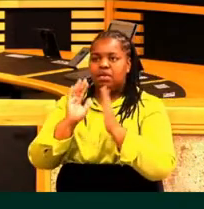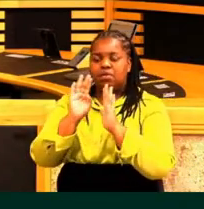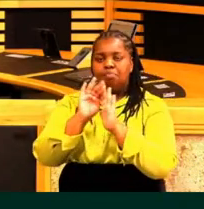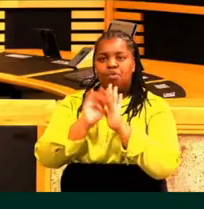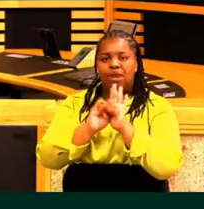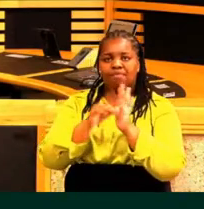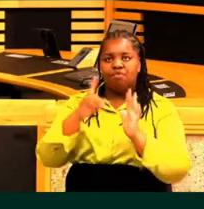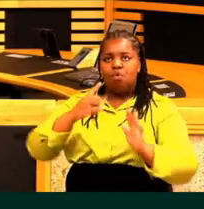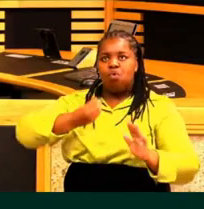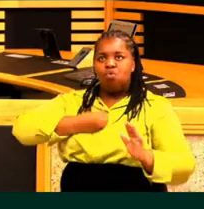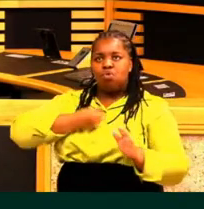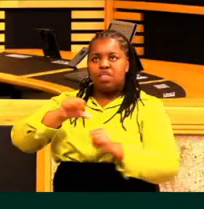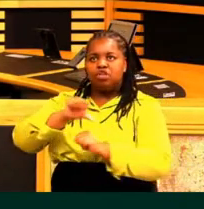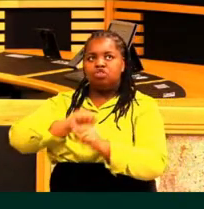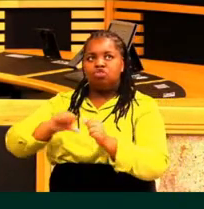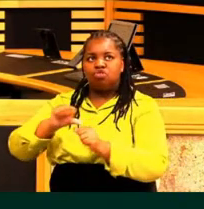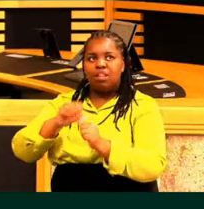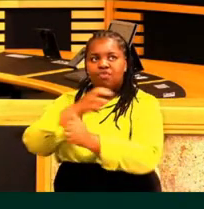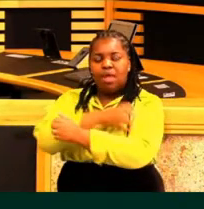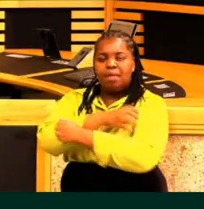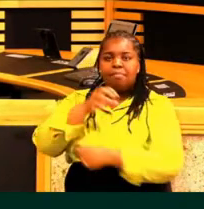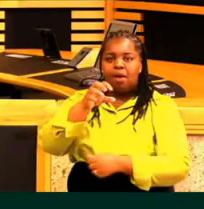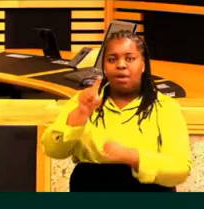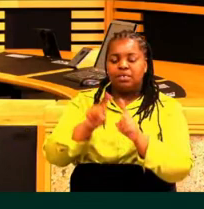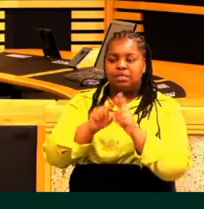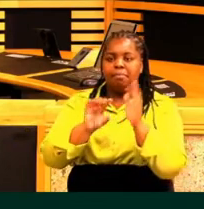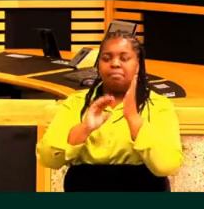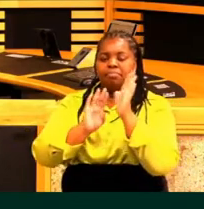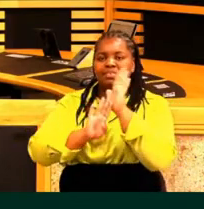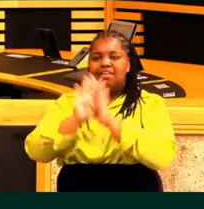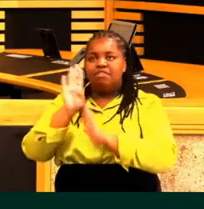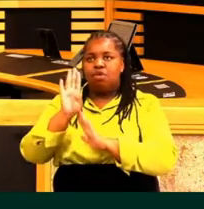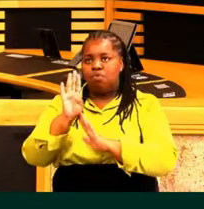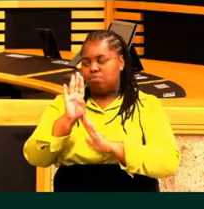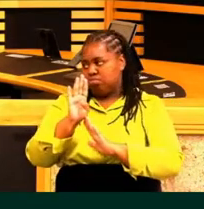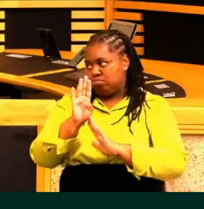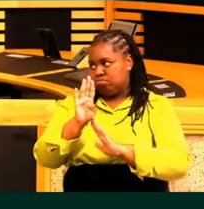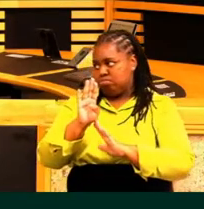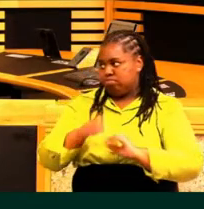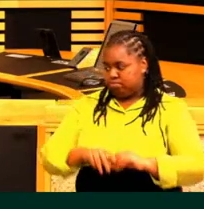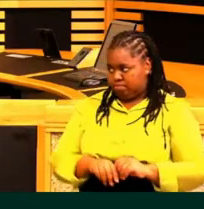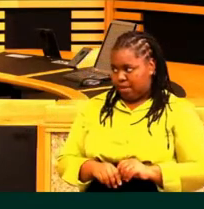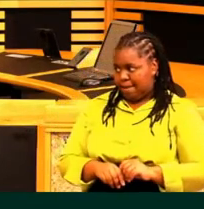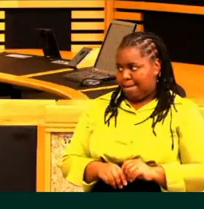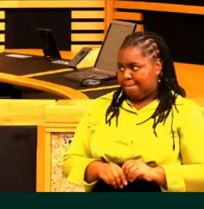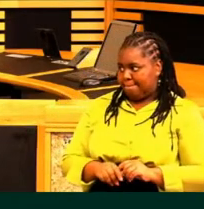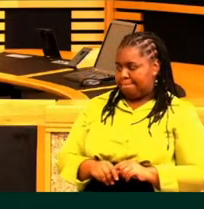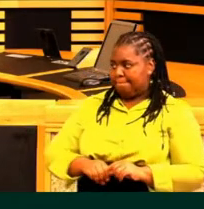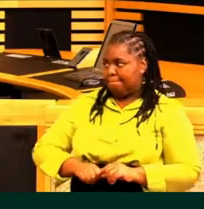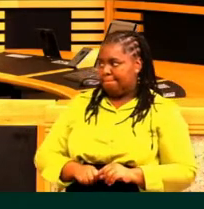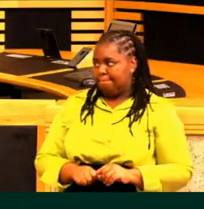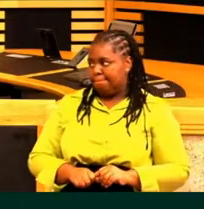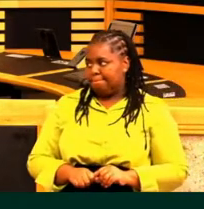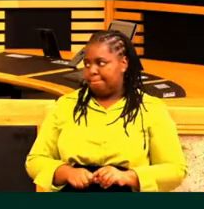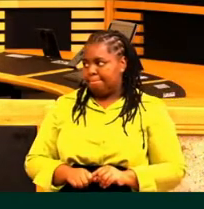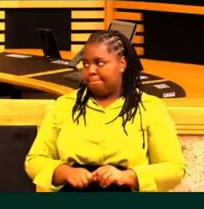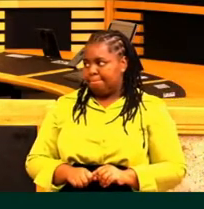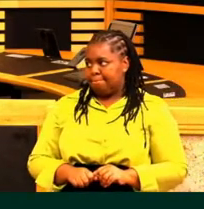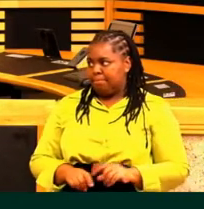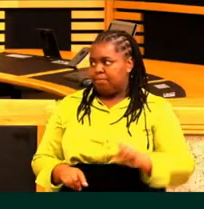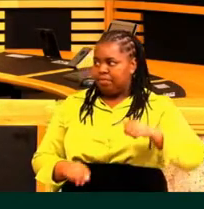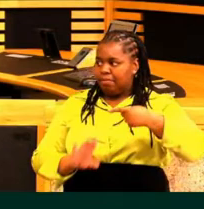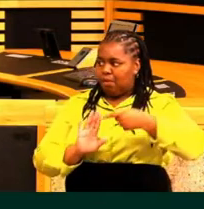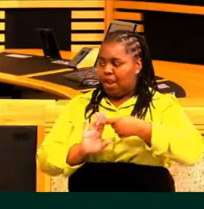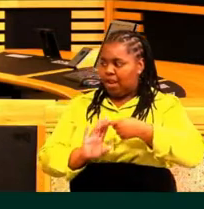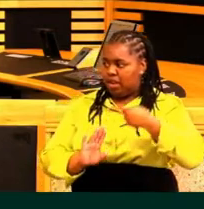Youth socio-economic Empowerment and development leveraging on digital Revolution so number